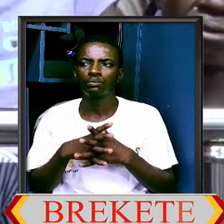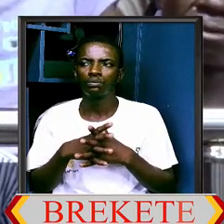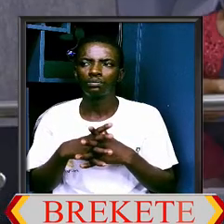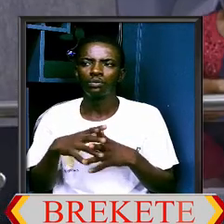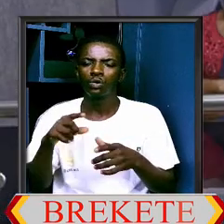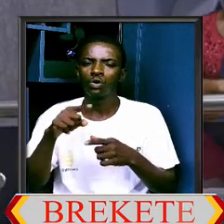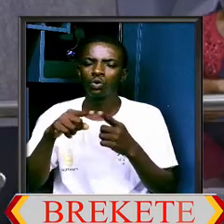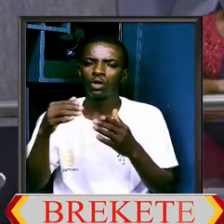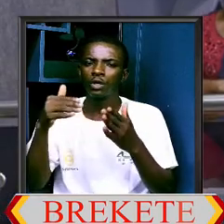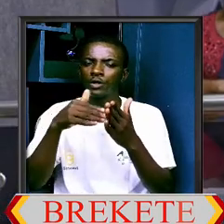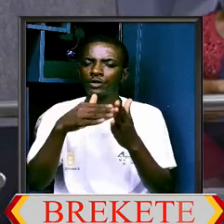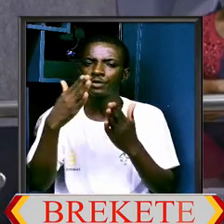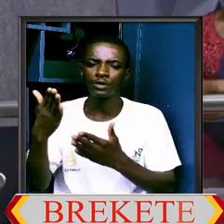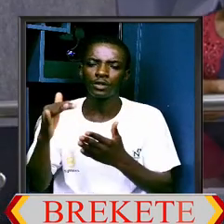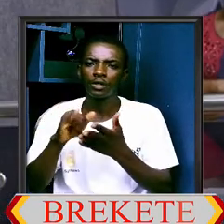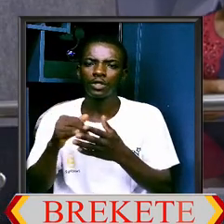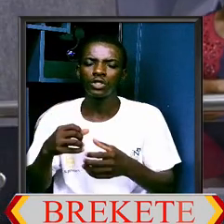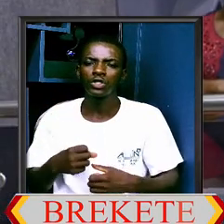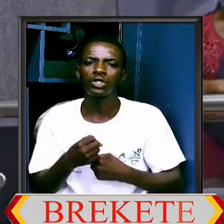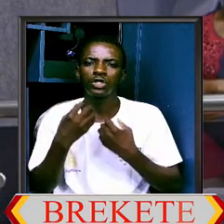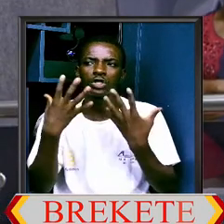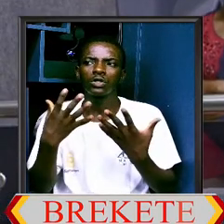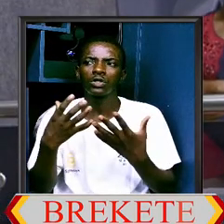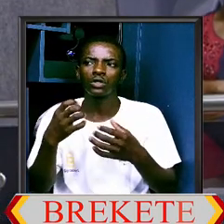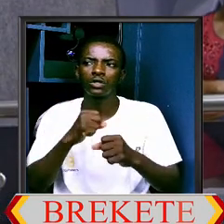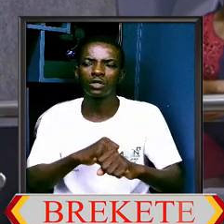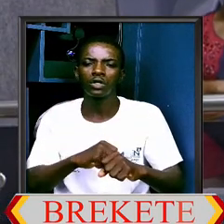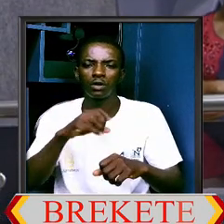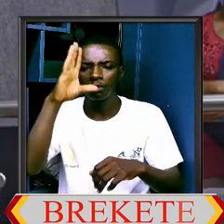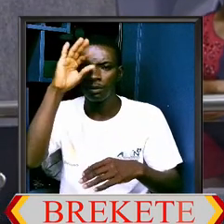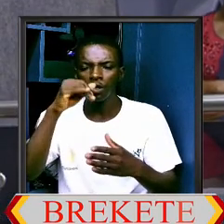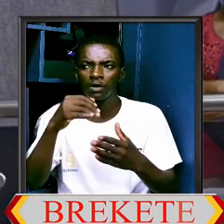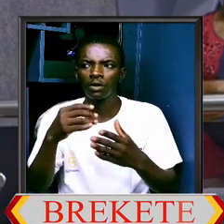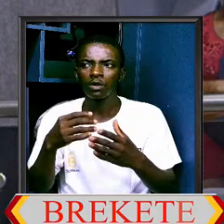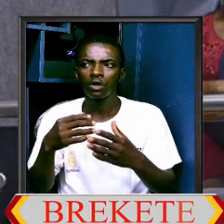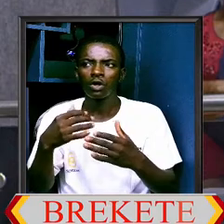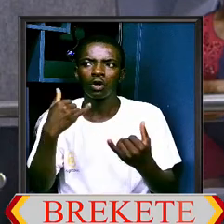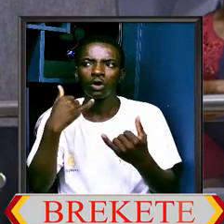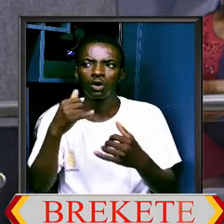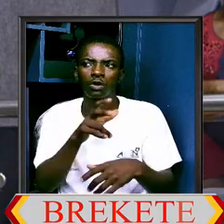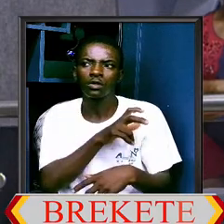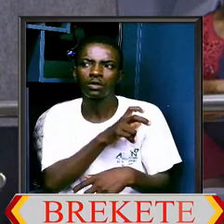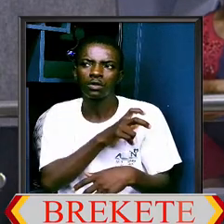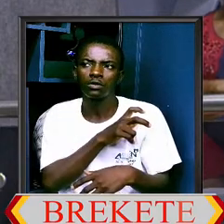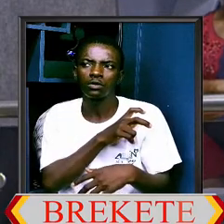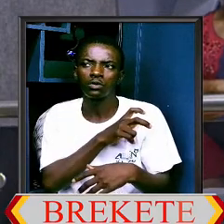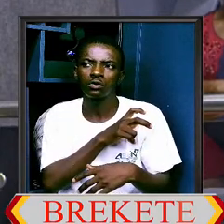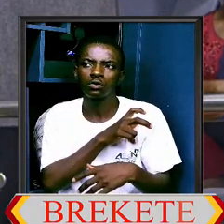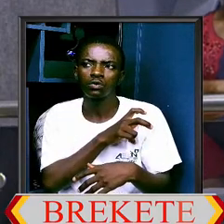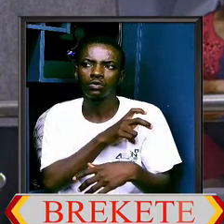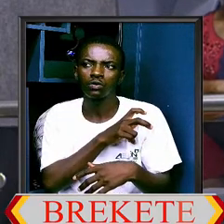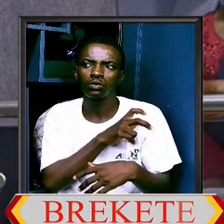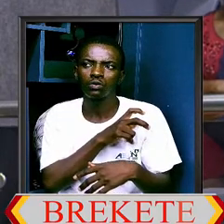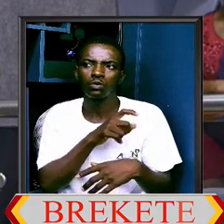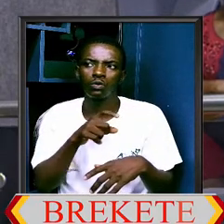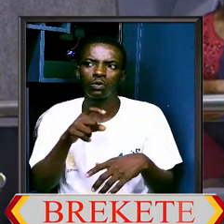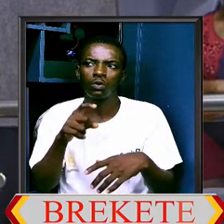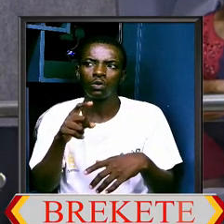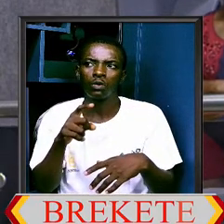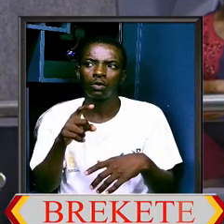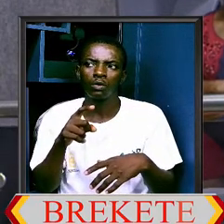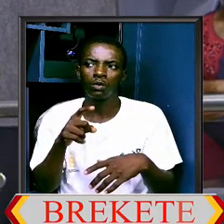So when I reach there, I'm shouting the security, now call the policeman. Around which time? Around 1 to